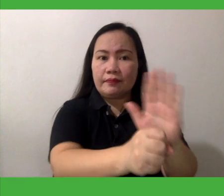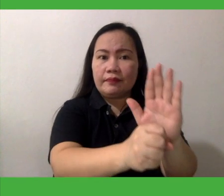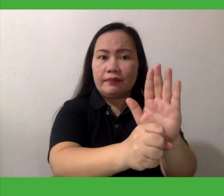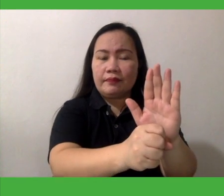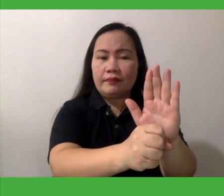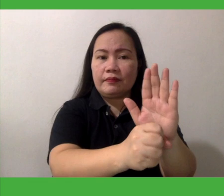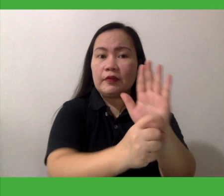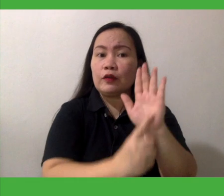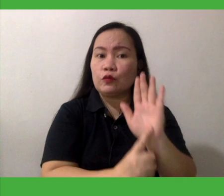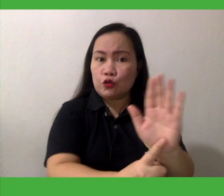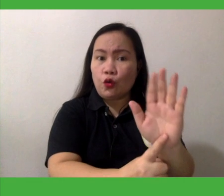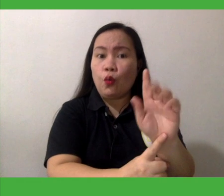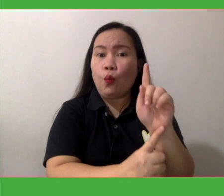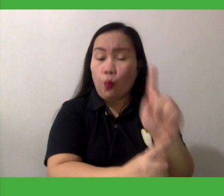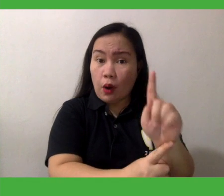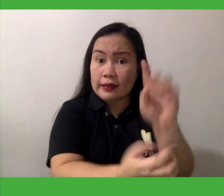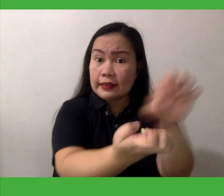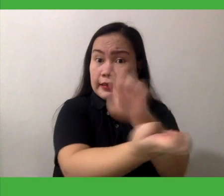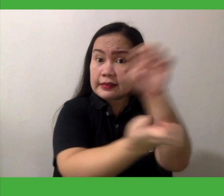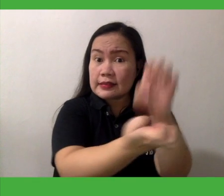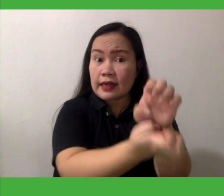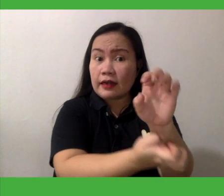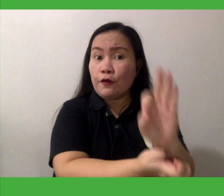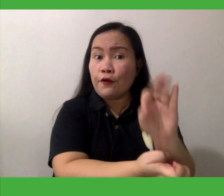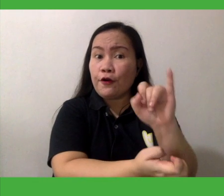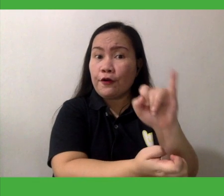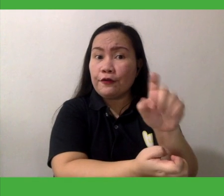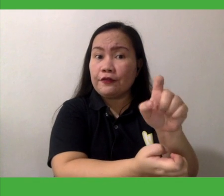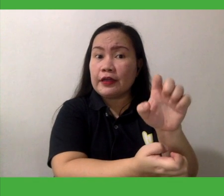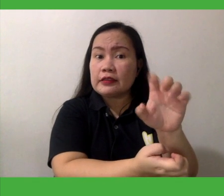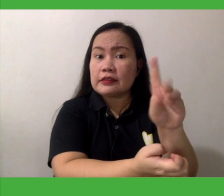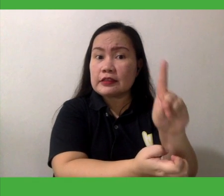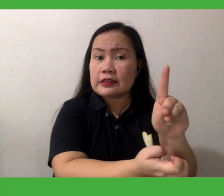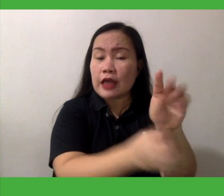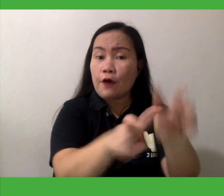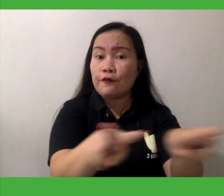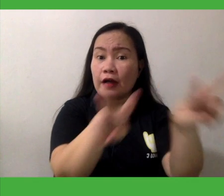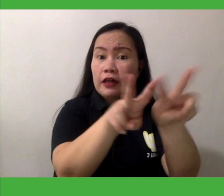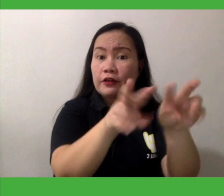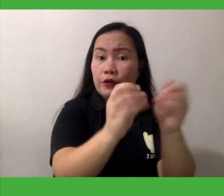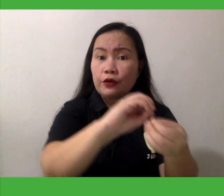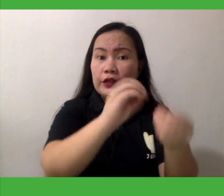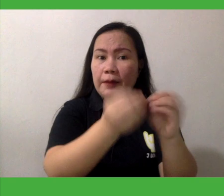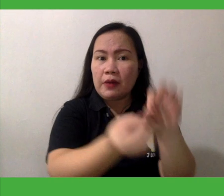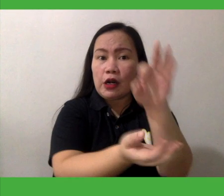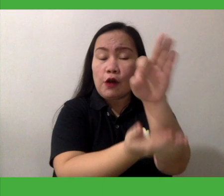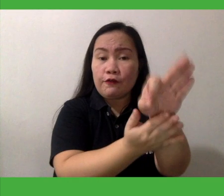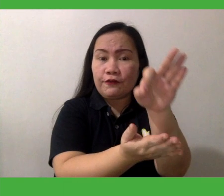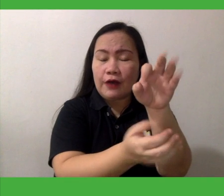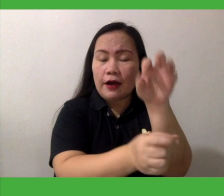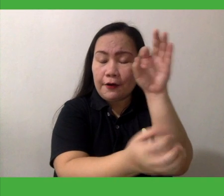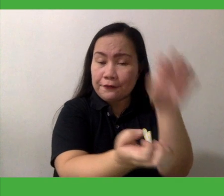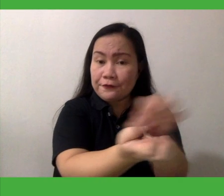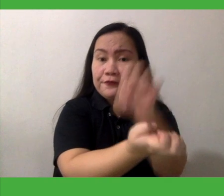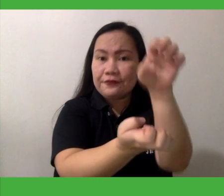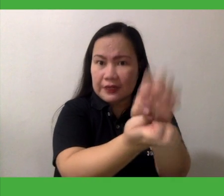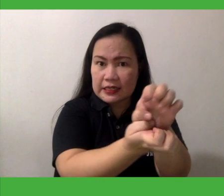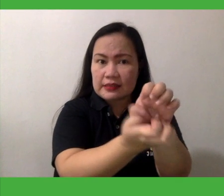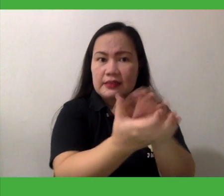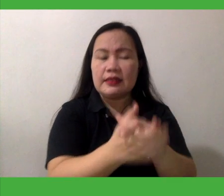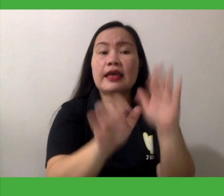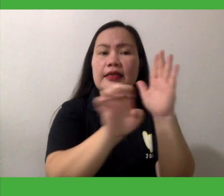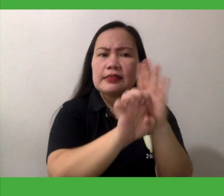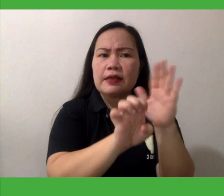symbol representing one fixed value. So, kahit anong number na nagre-represent sa fixed